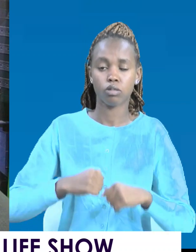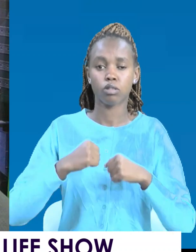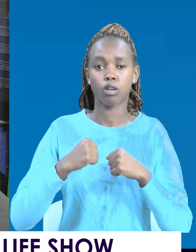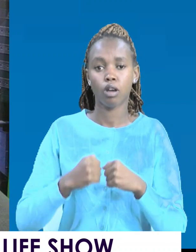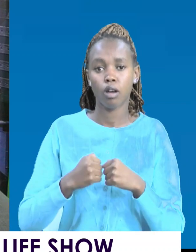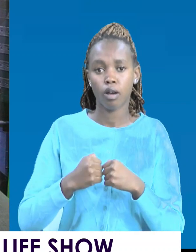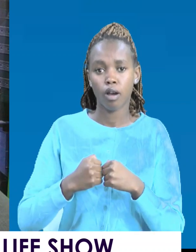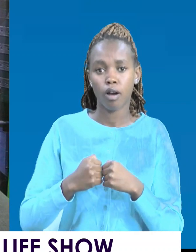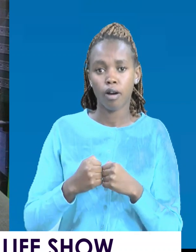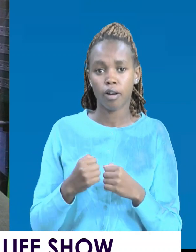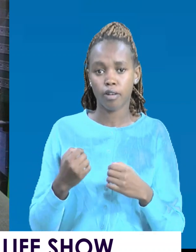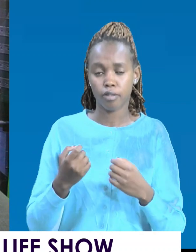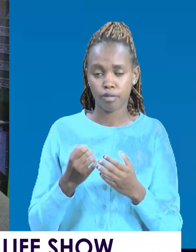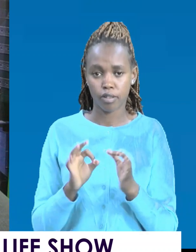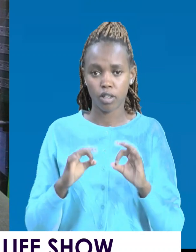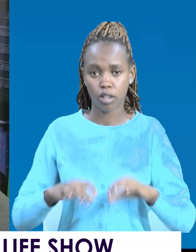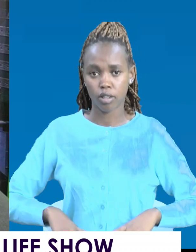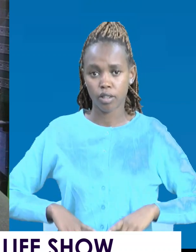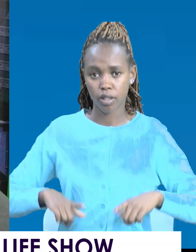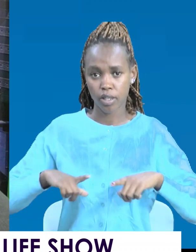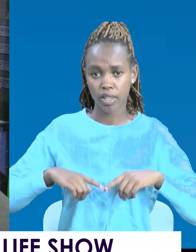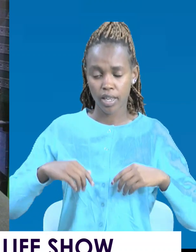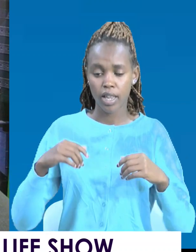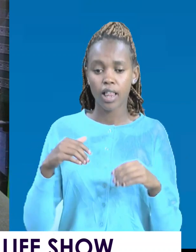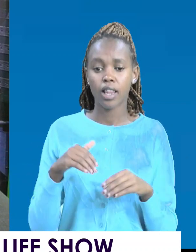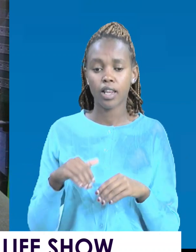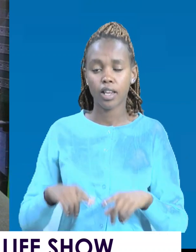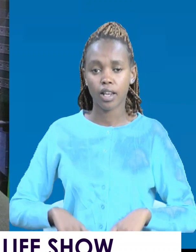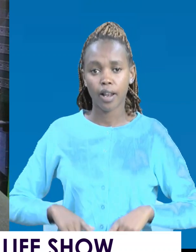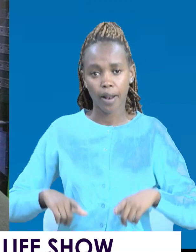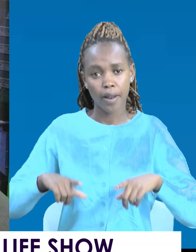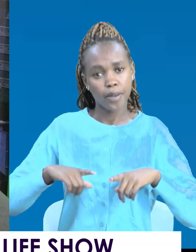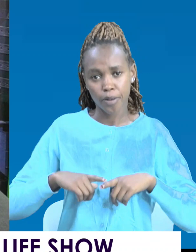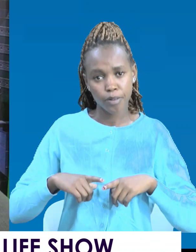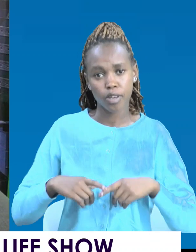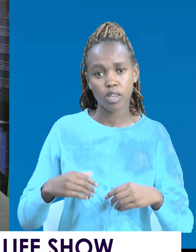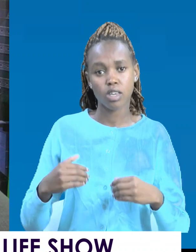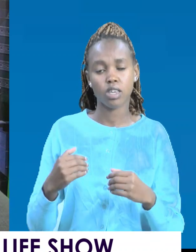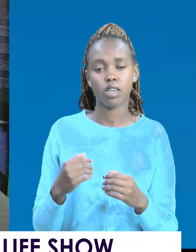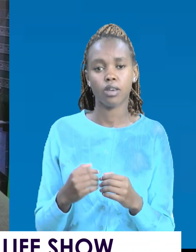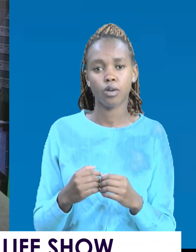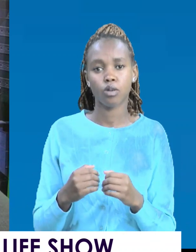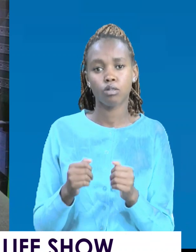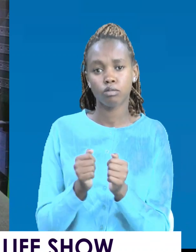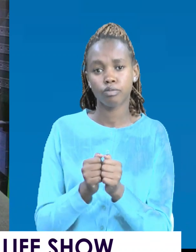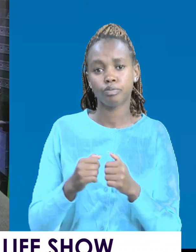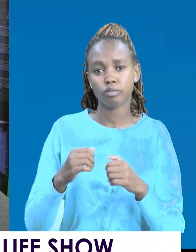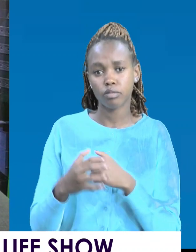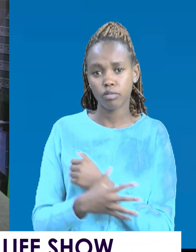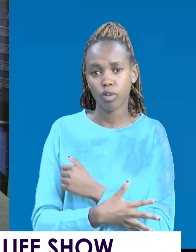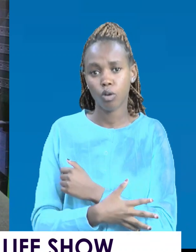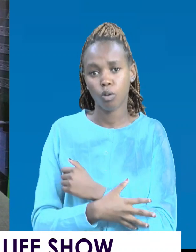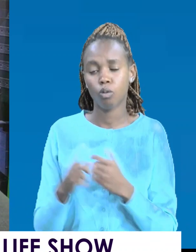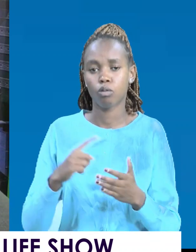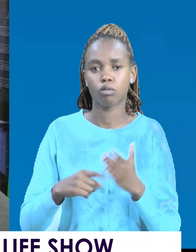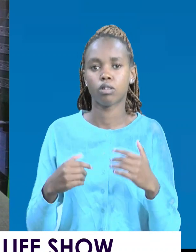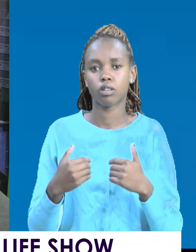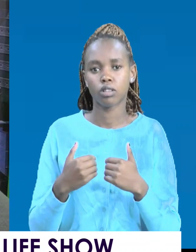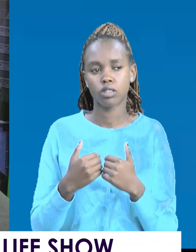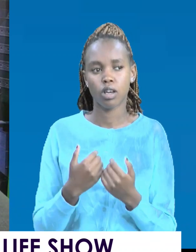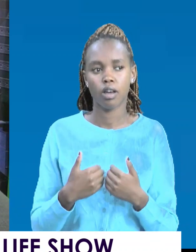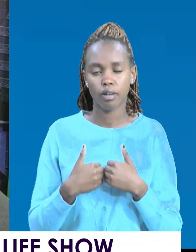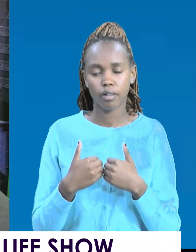True people live despite their scars. Despite their failures, they still rise up and